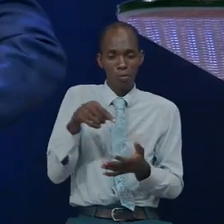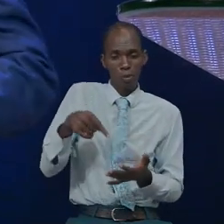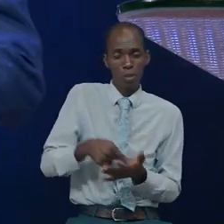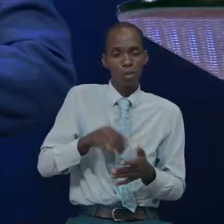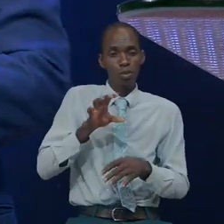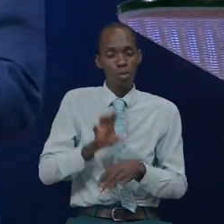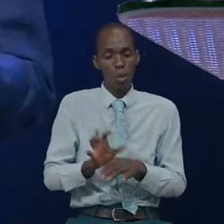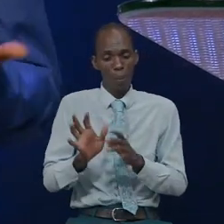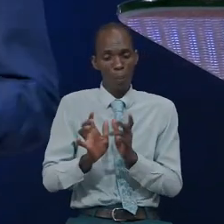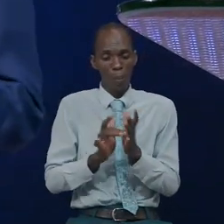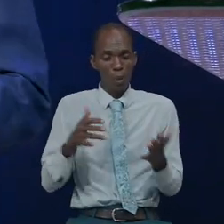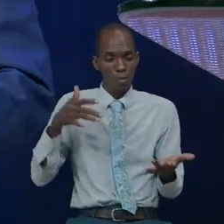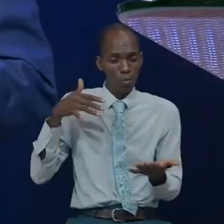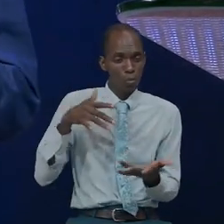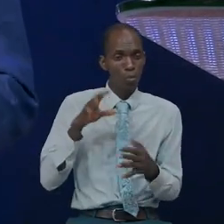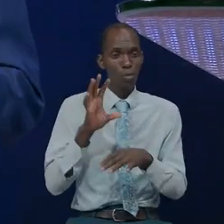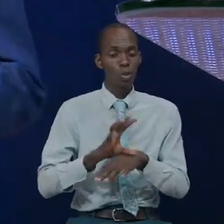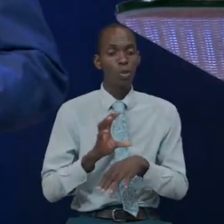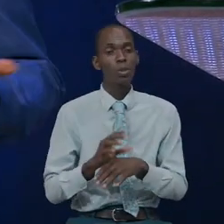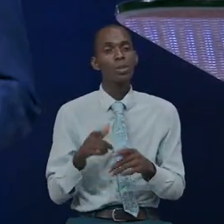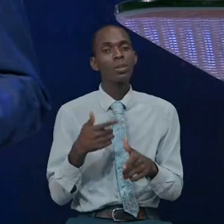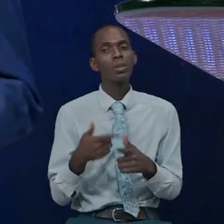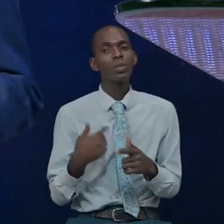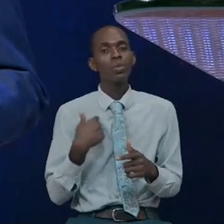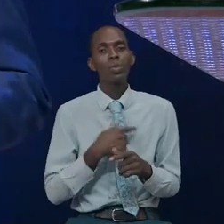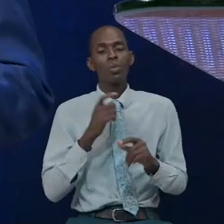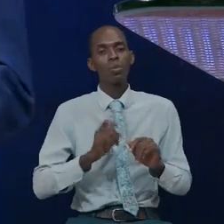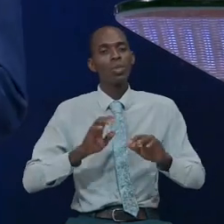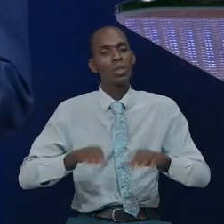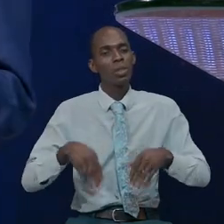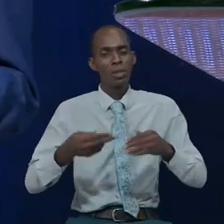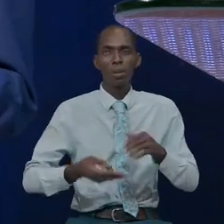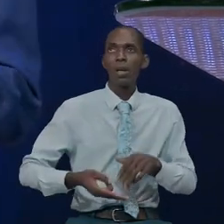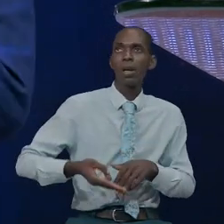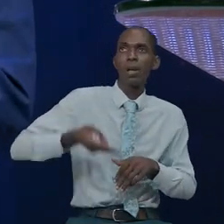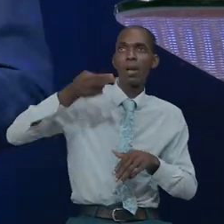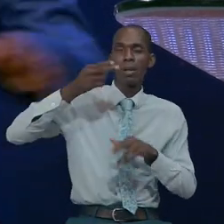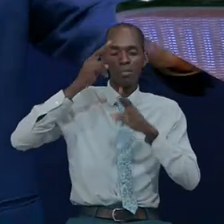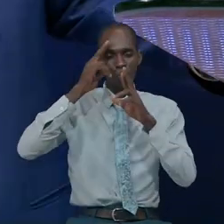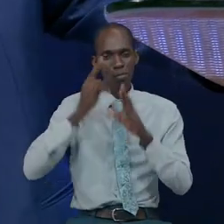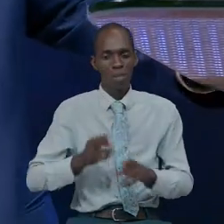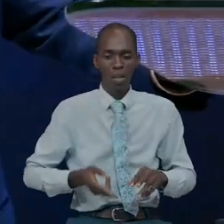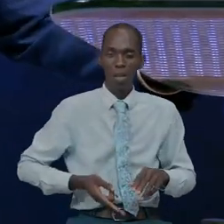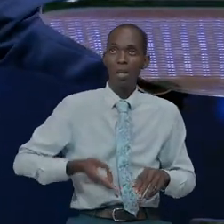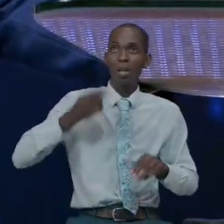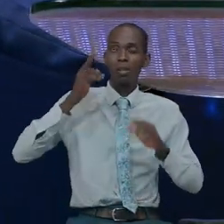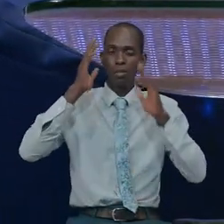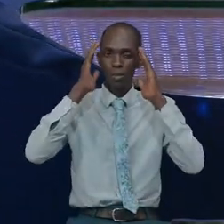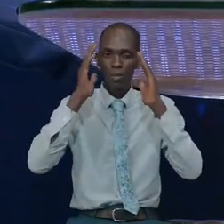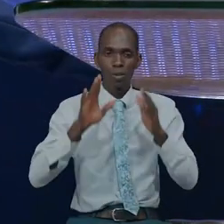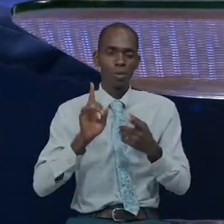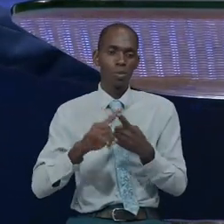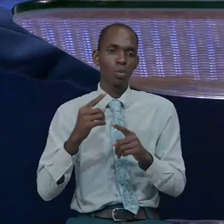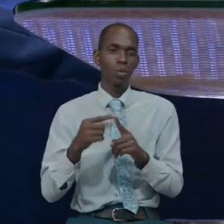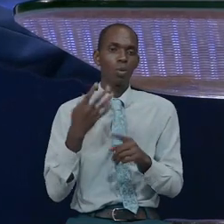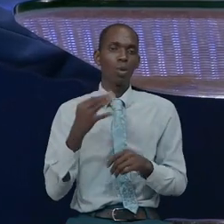Church, then we should give the highest esteem and the highest concentration to the Word of